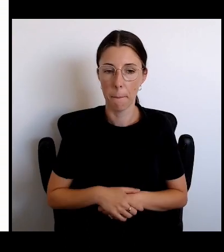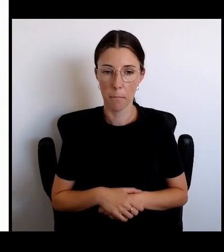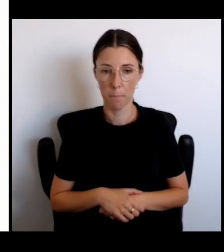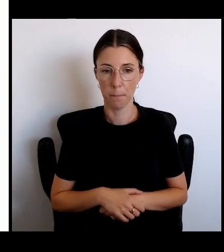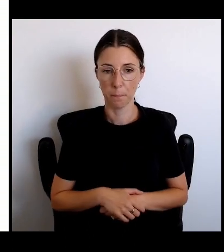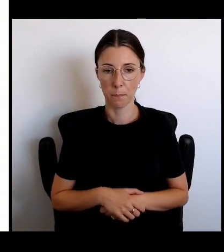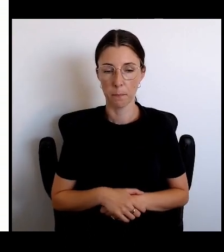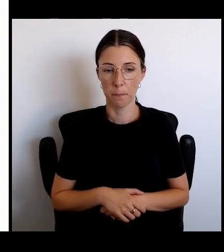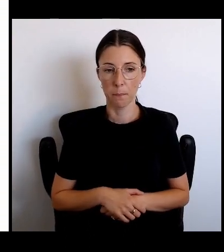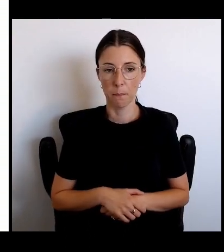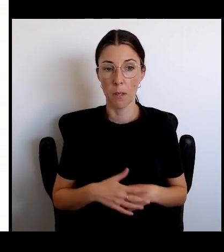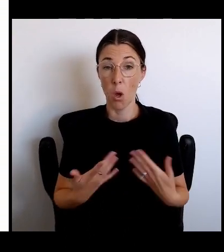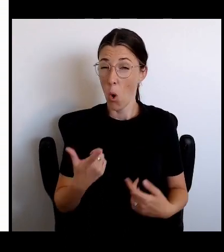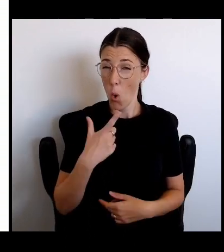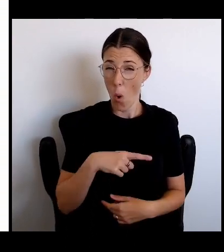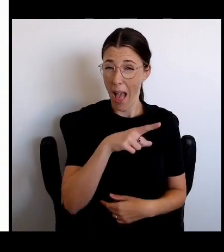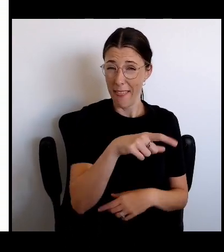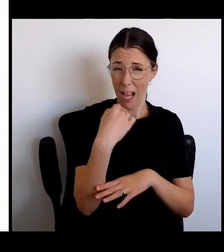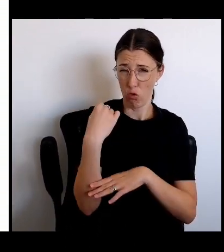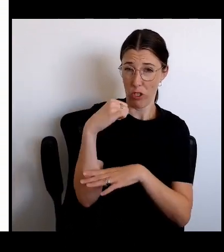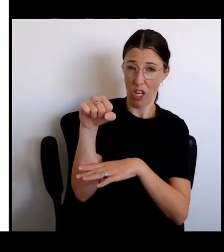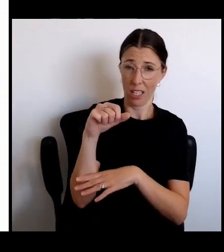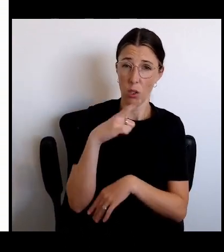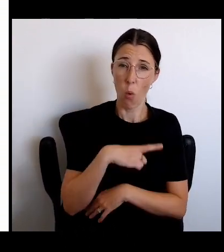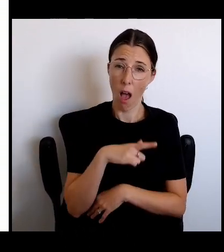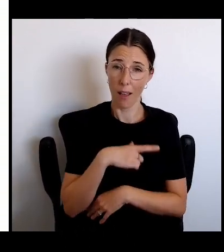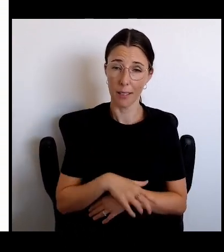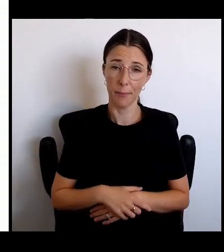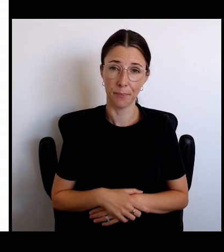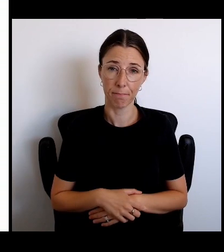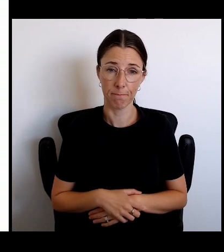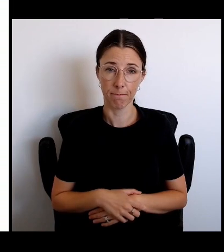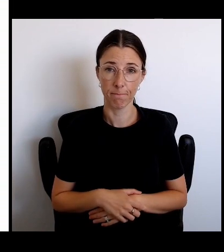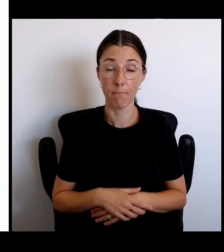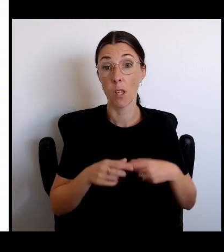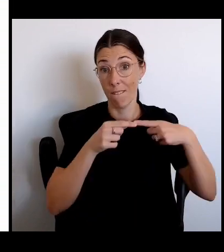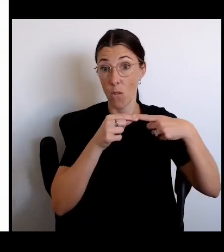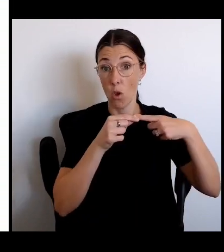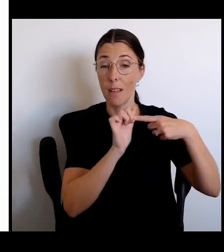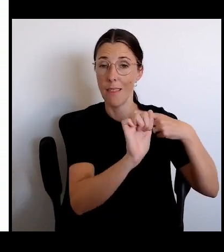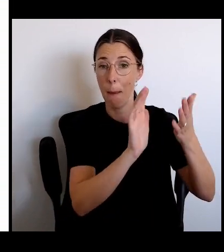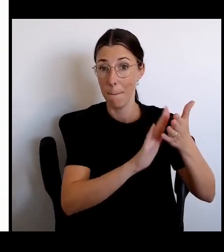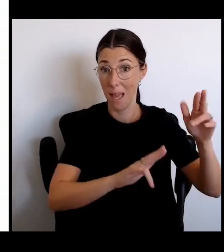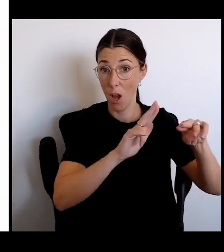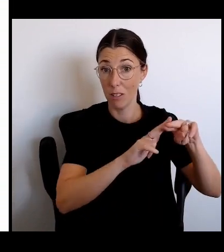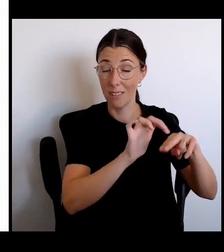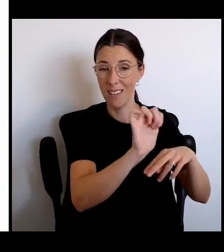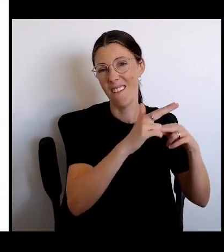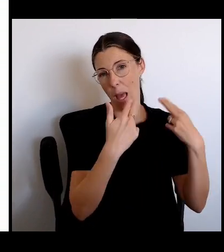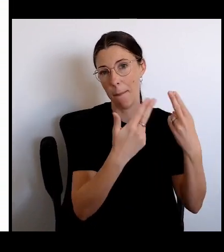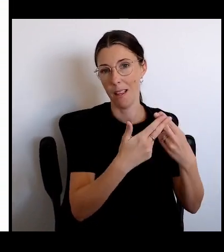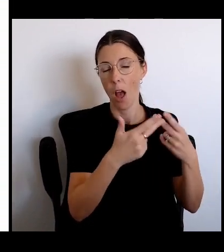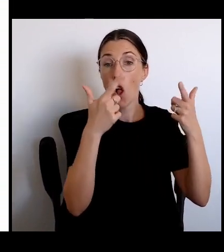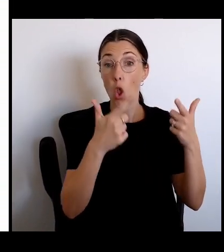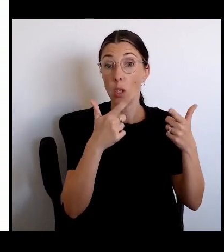So what makes them rejectors? First of all, their parents and their family. They're highly influenced by their parents